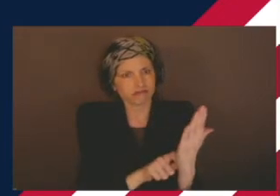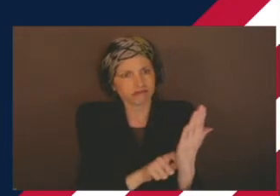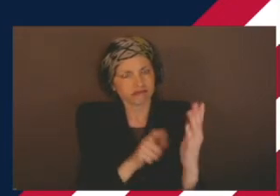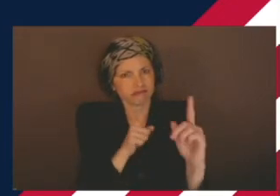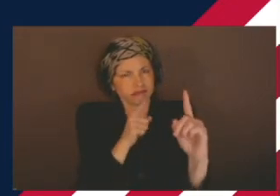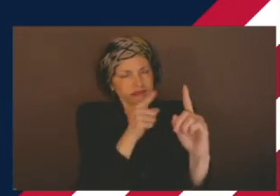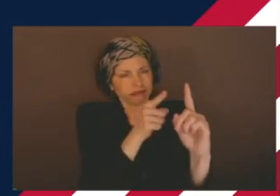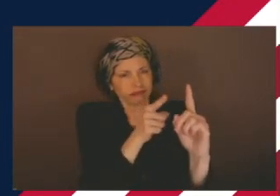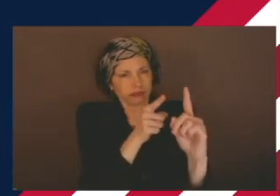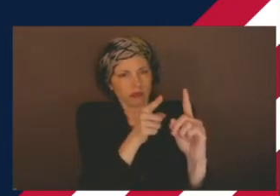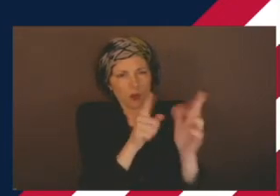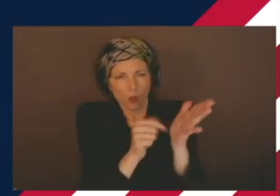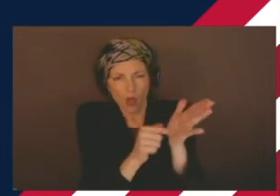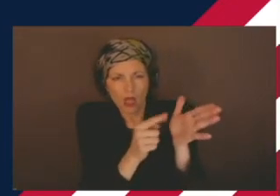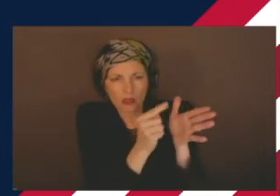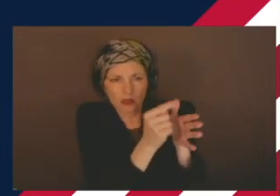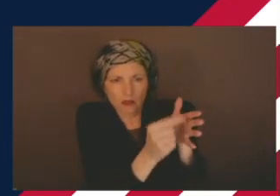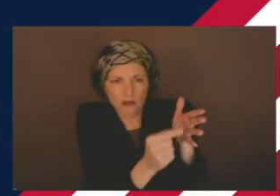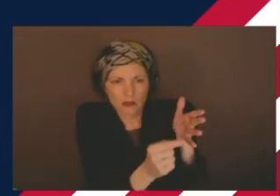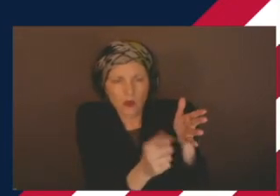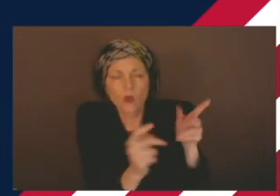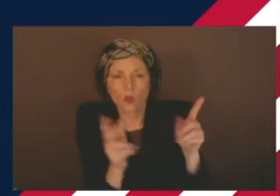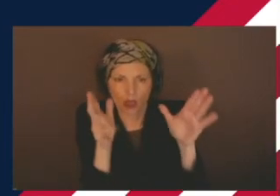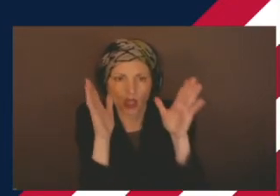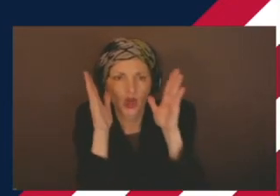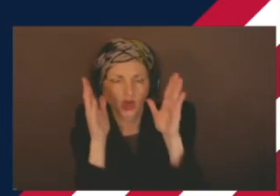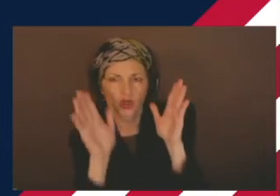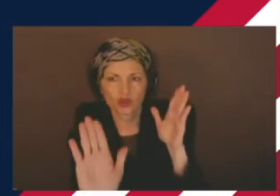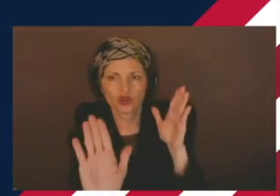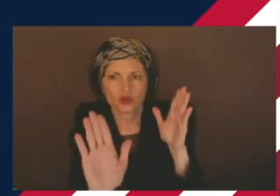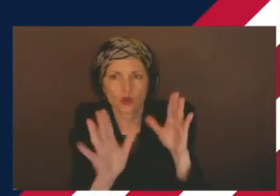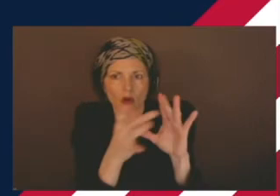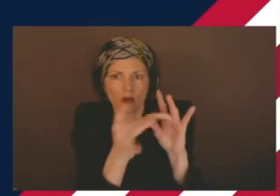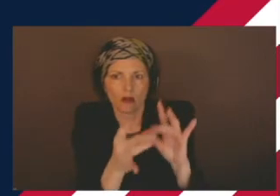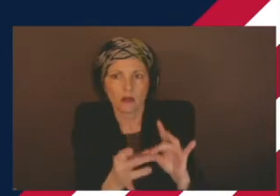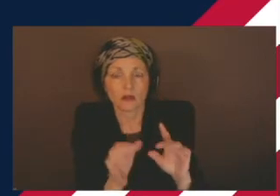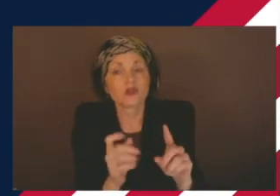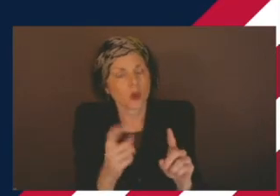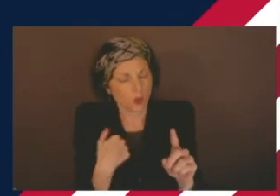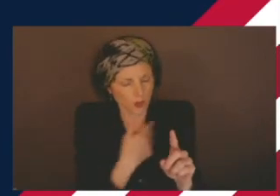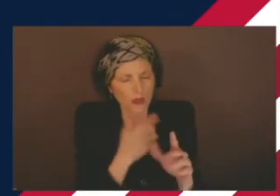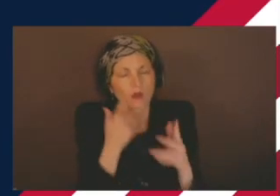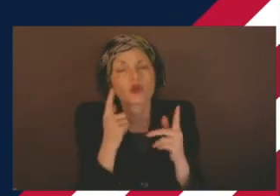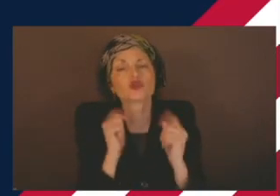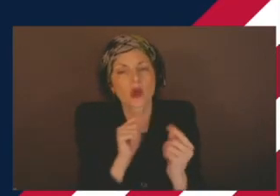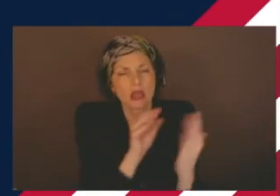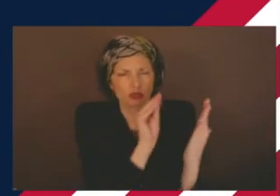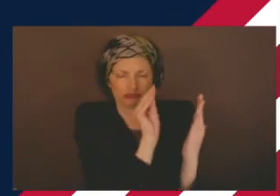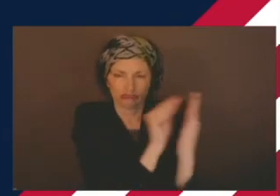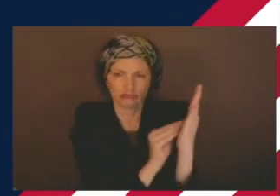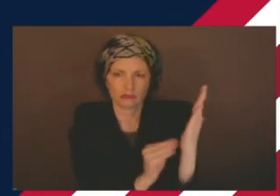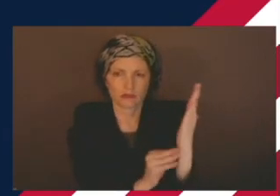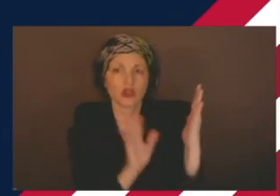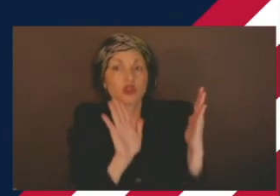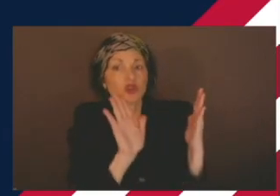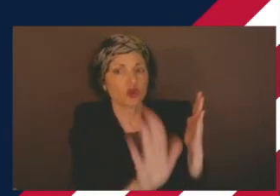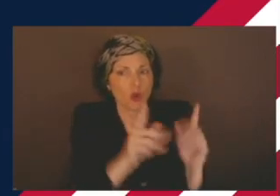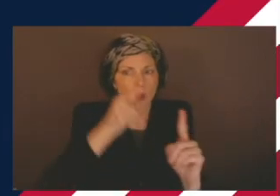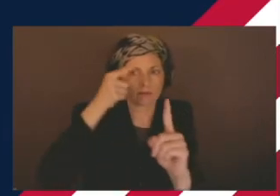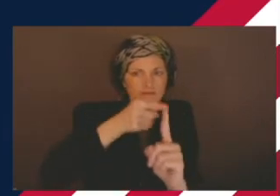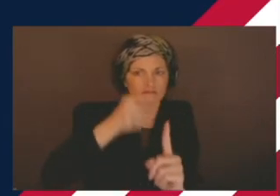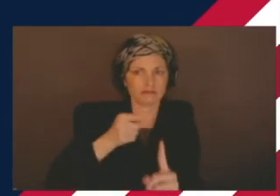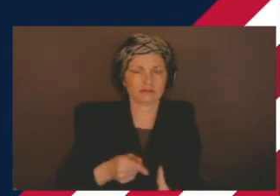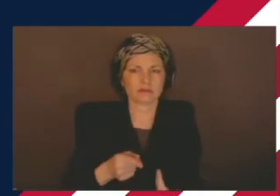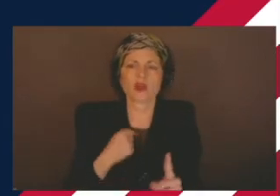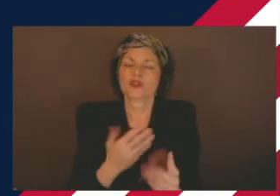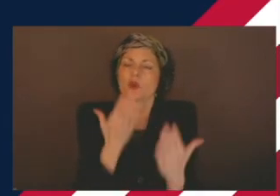loud and clear, and we'll try to make sure we address many of the issues that you have raised, which are so important to regaining the soul of America, Bishop Barber. Thank